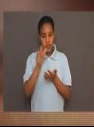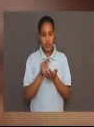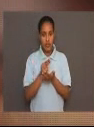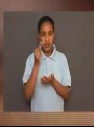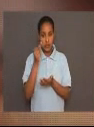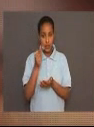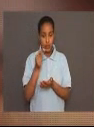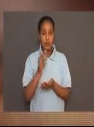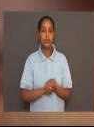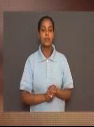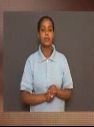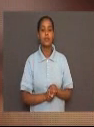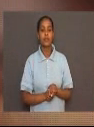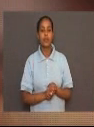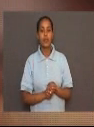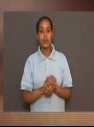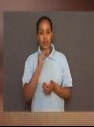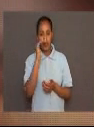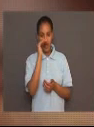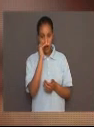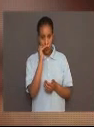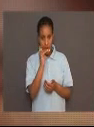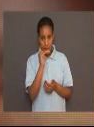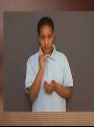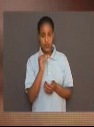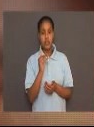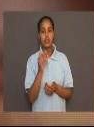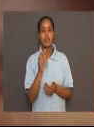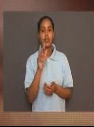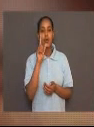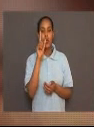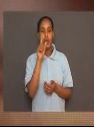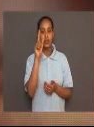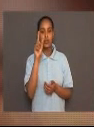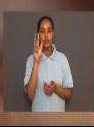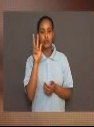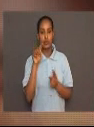tube rack and labeling them 1 through 5.